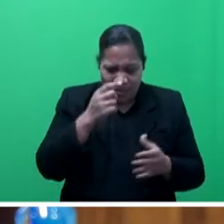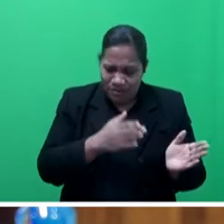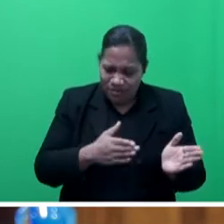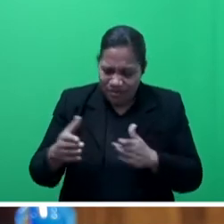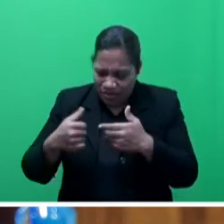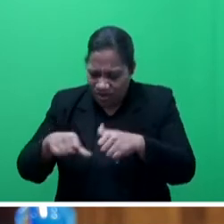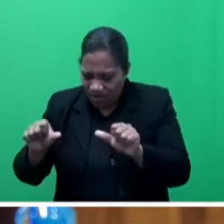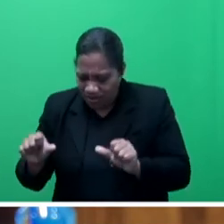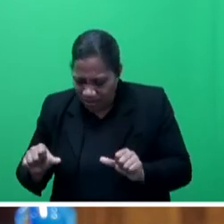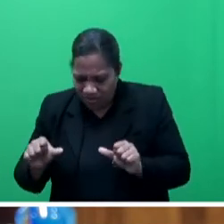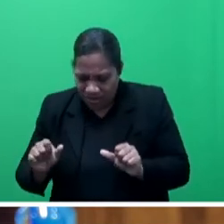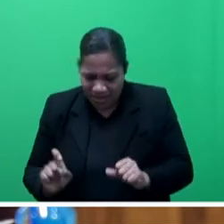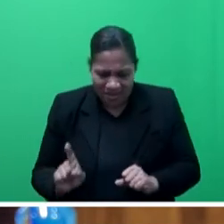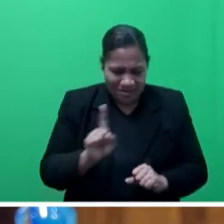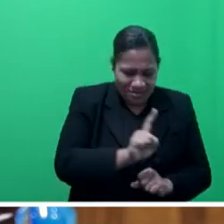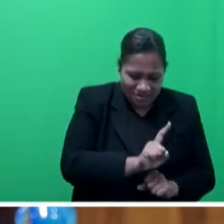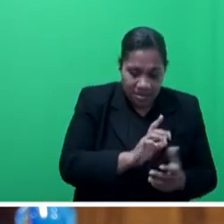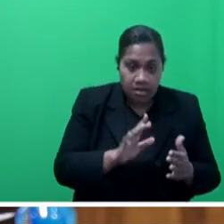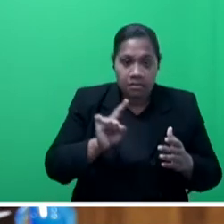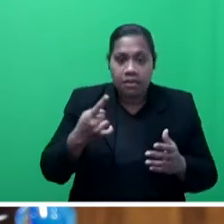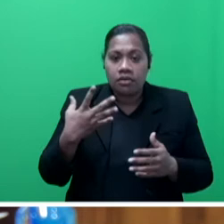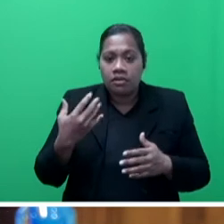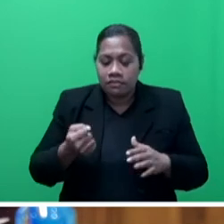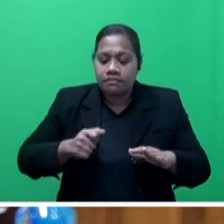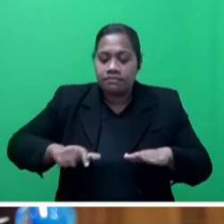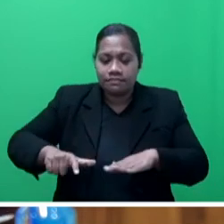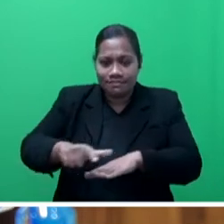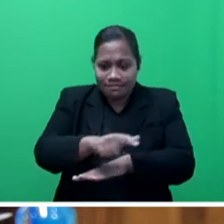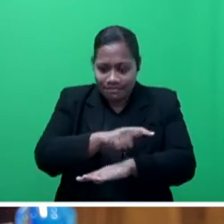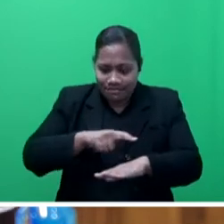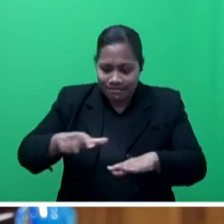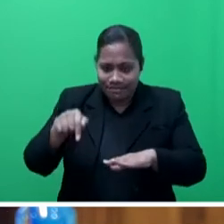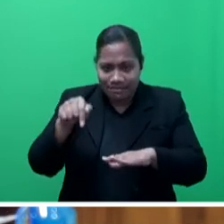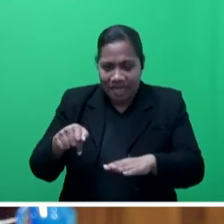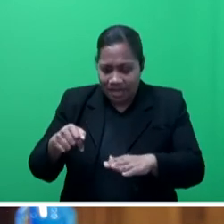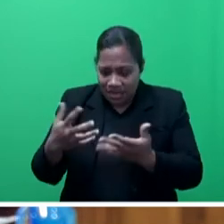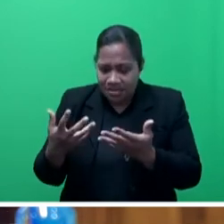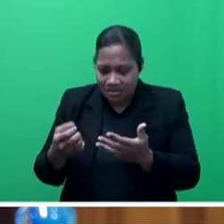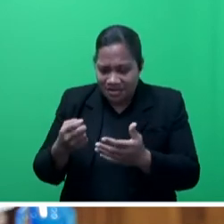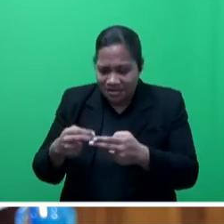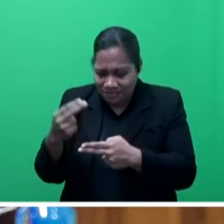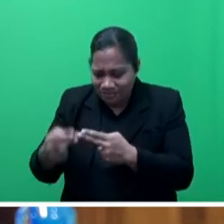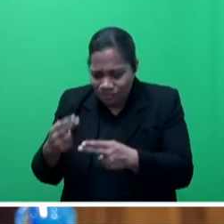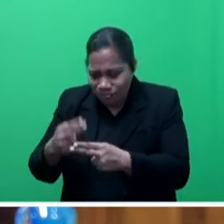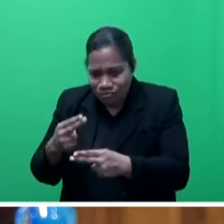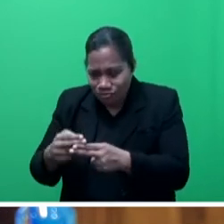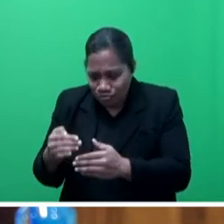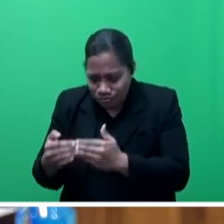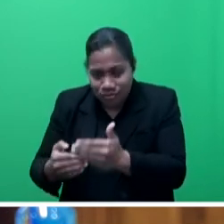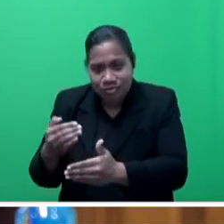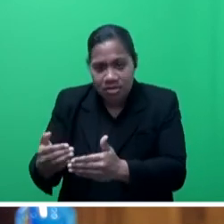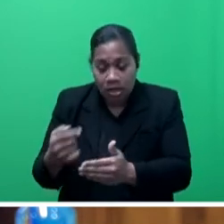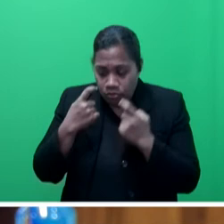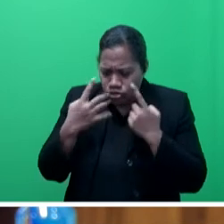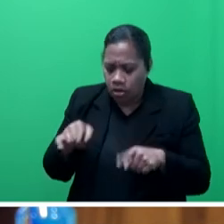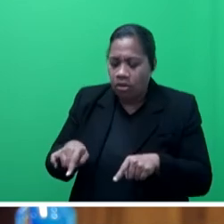Mr. Speaker said, we have got new land under production. That shows that this is here to stay. So, Mr.